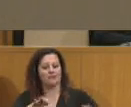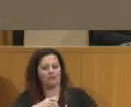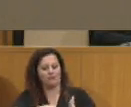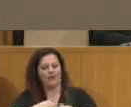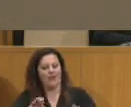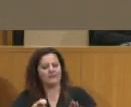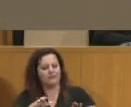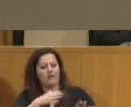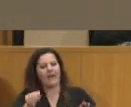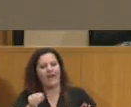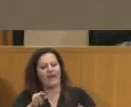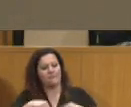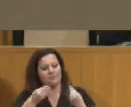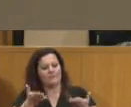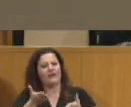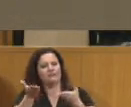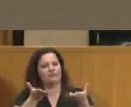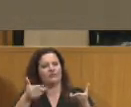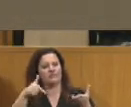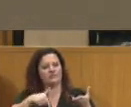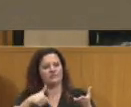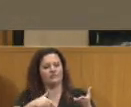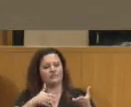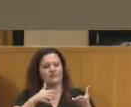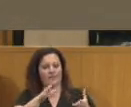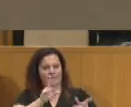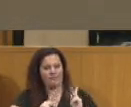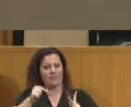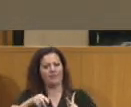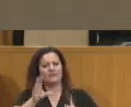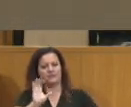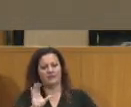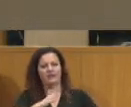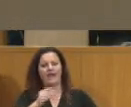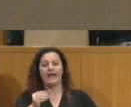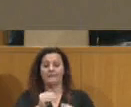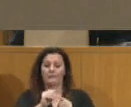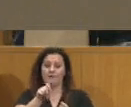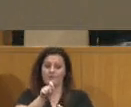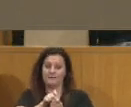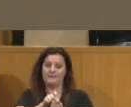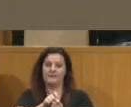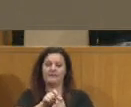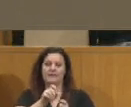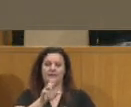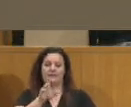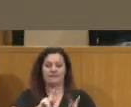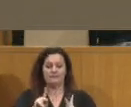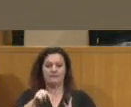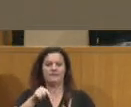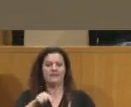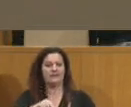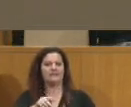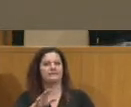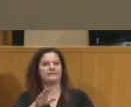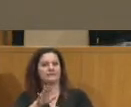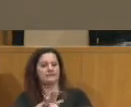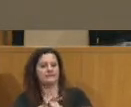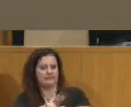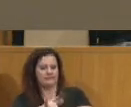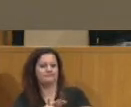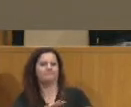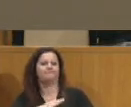in the audience. I asked her a moment ago if she would be okay for me to ask for her to stand up. Babe, if you would be